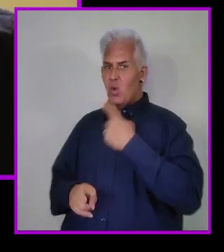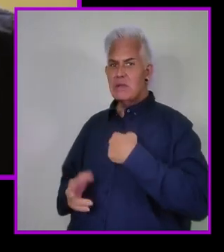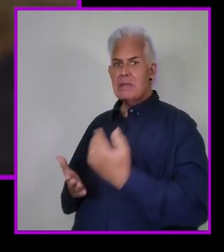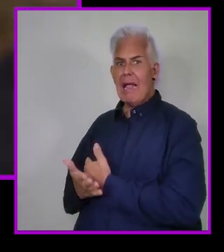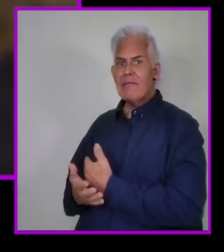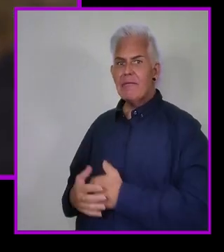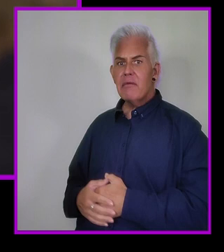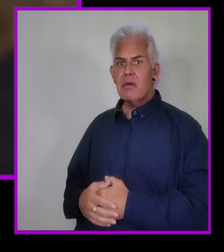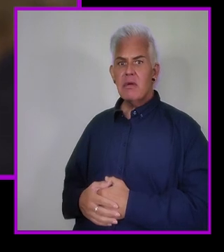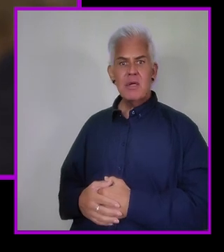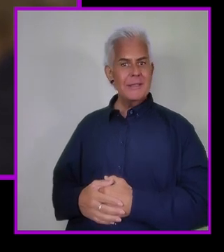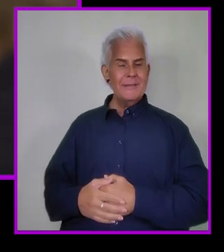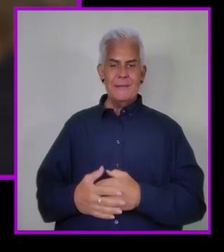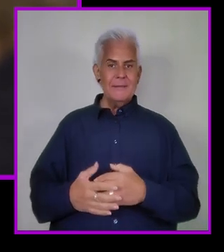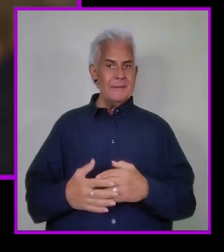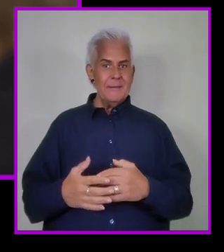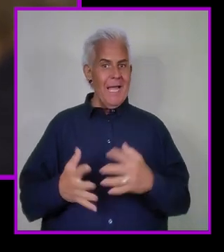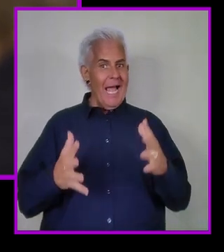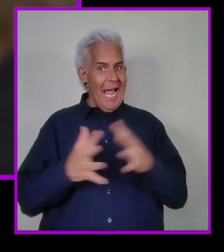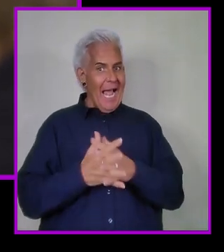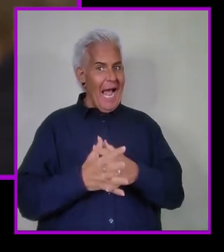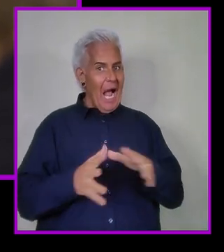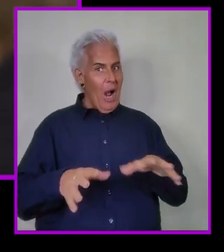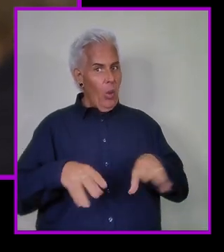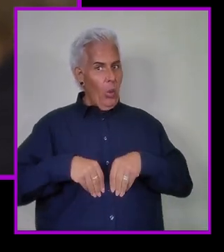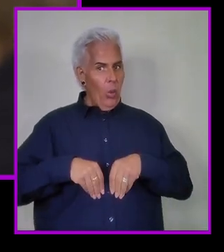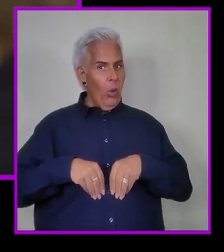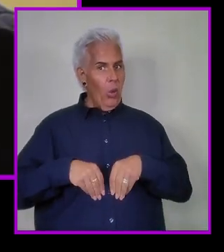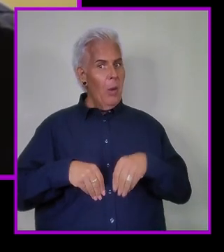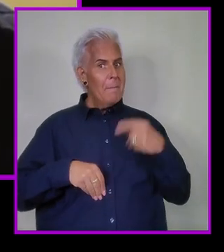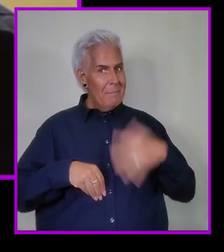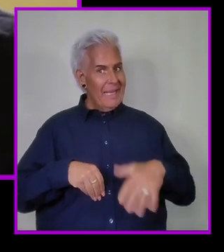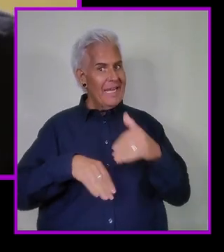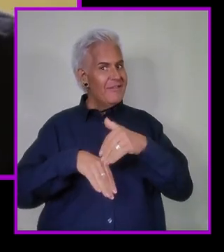safe. It's unlikely how you conceived has caused this.